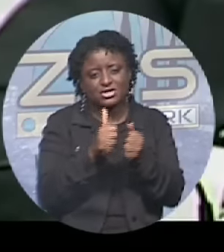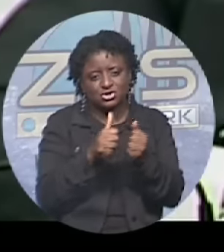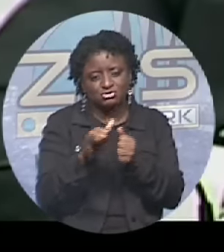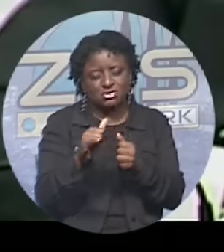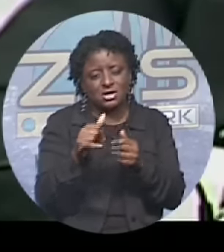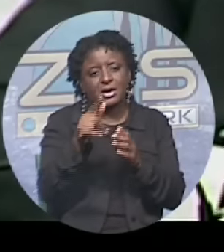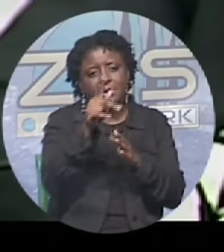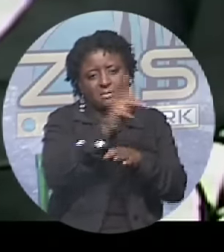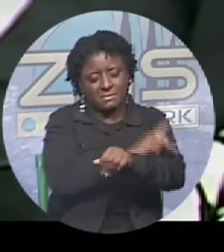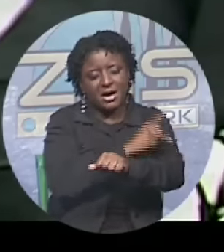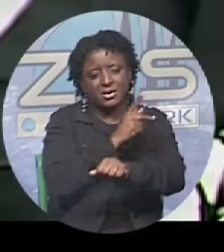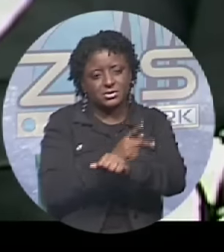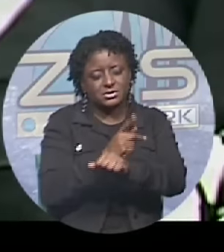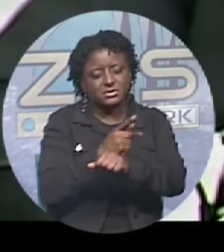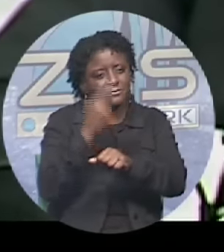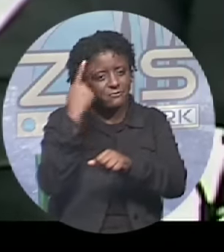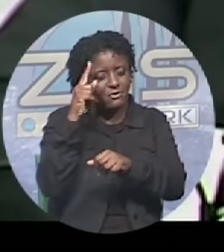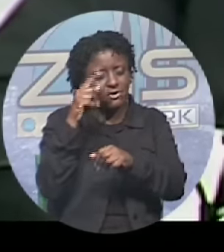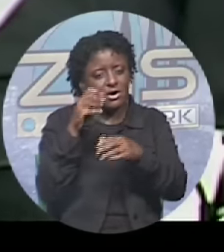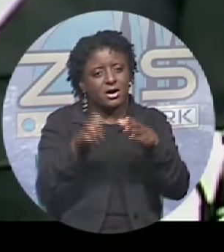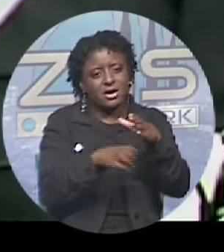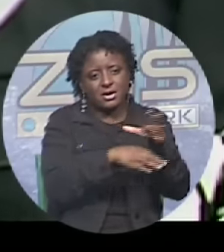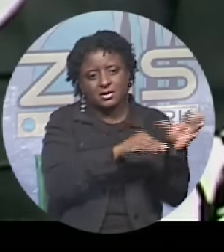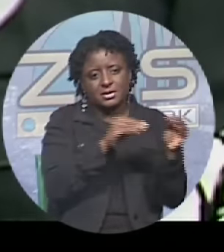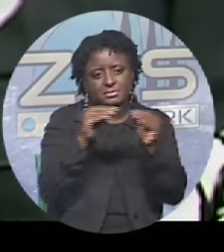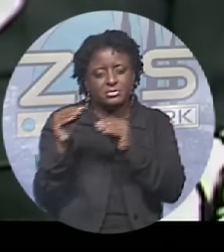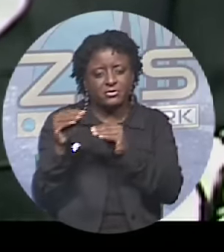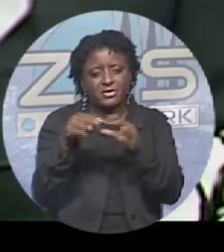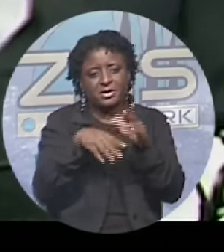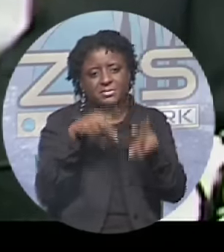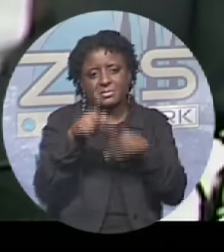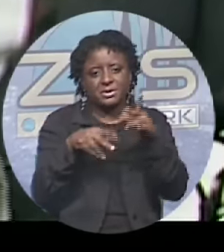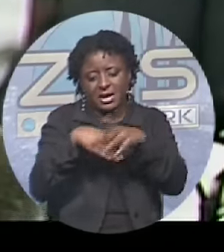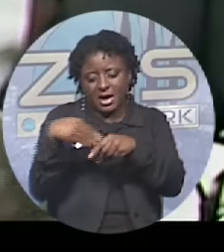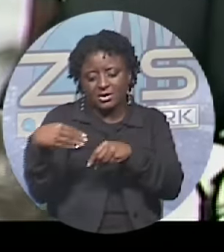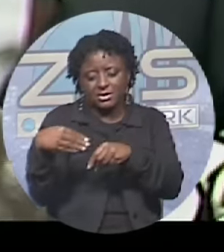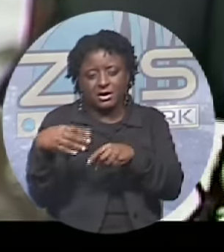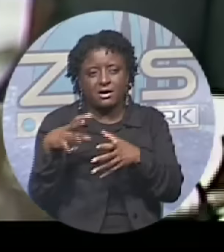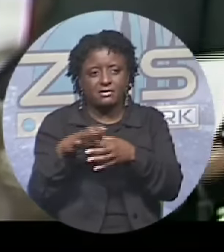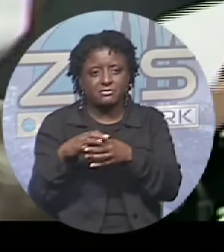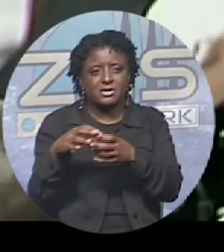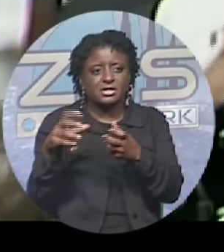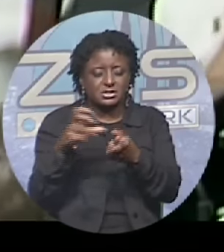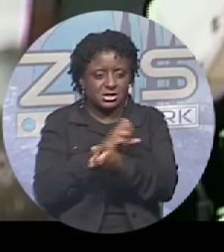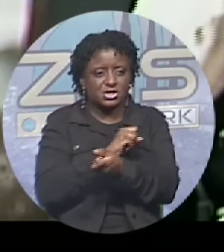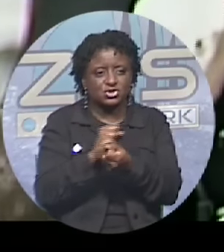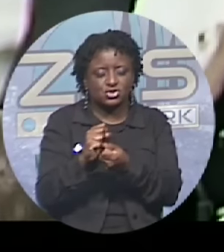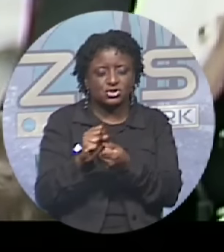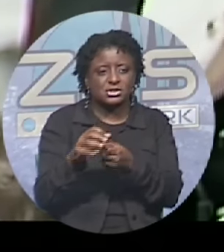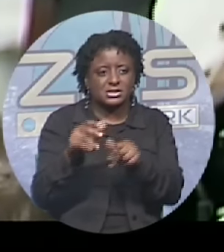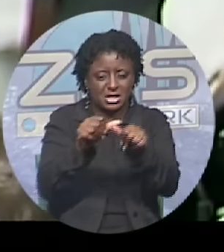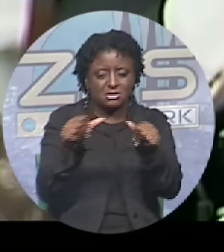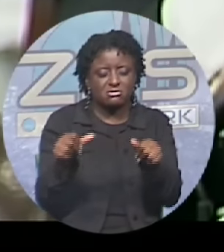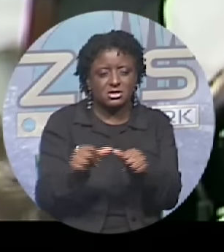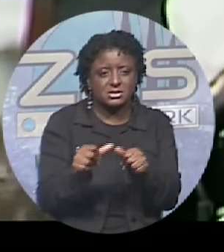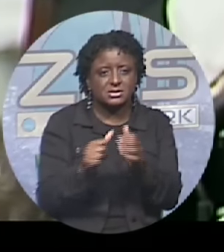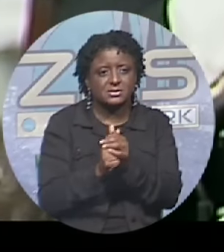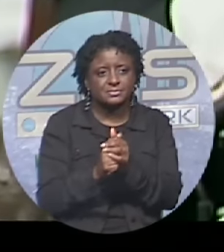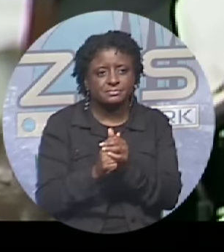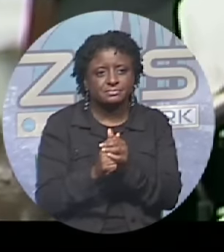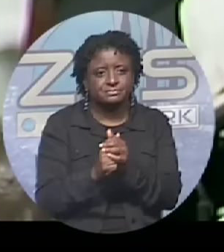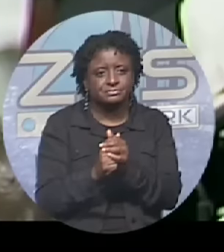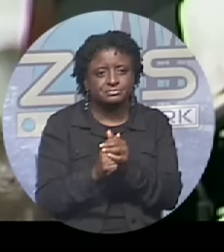people who refuse to move, right? The law now provides that if the director of NEMA regards it to be important, he